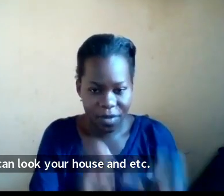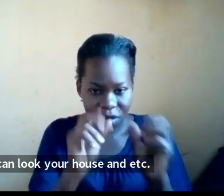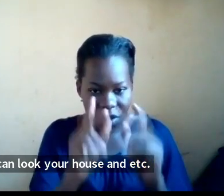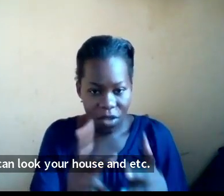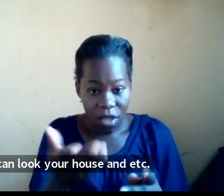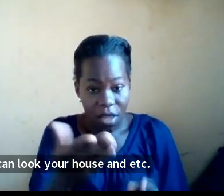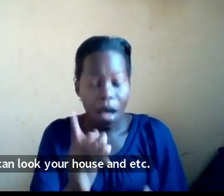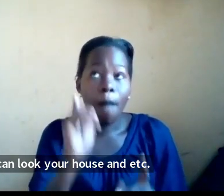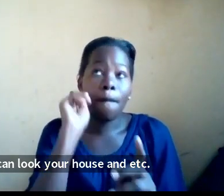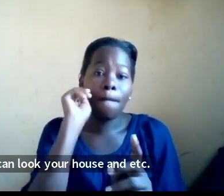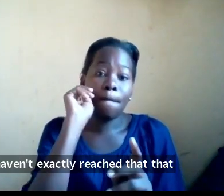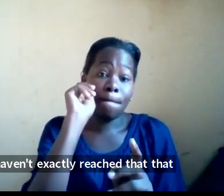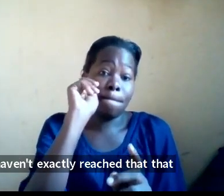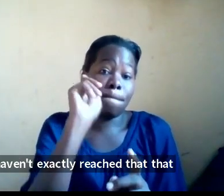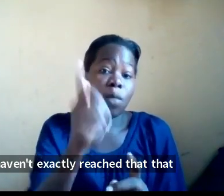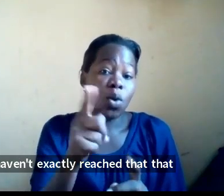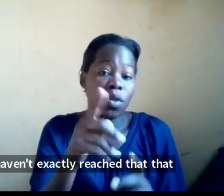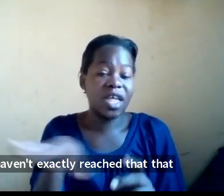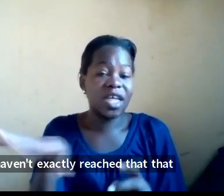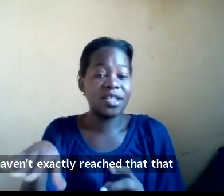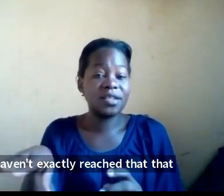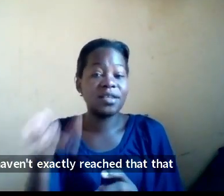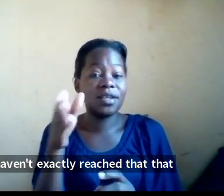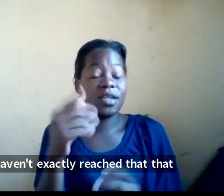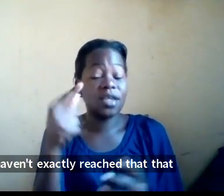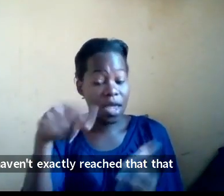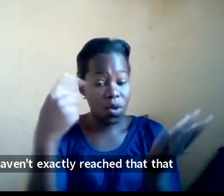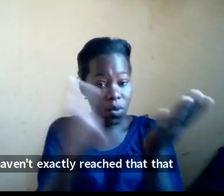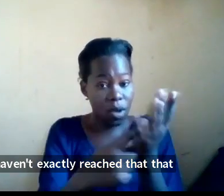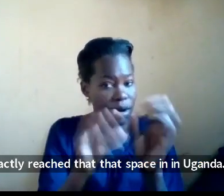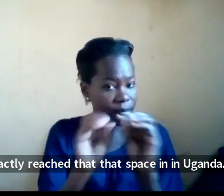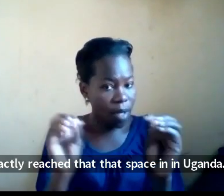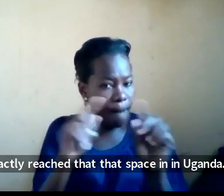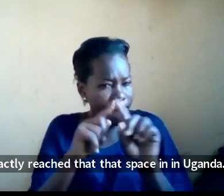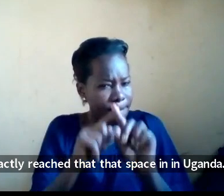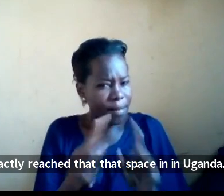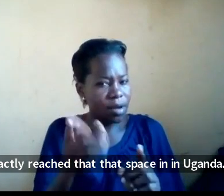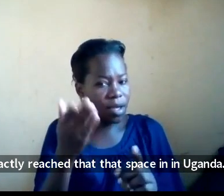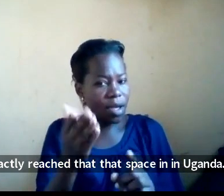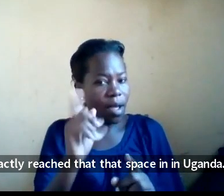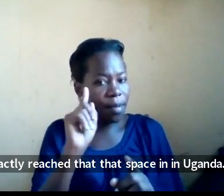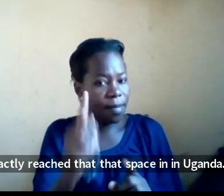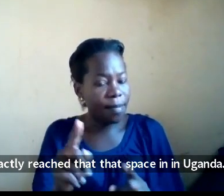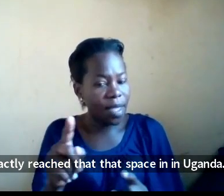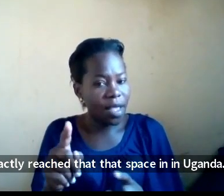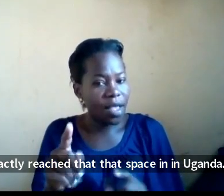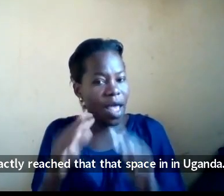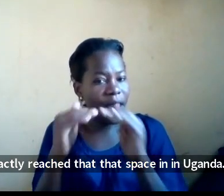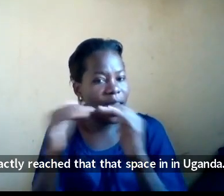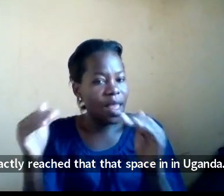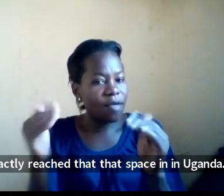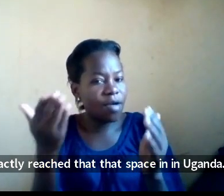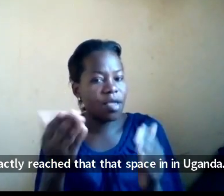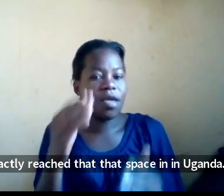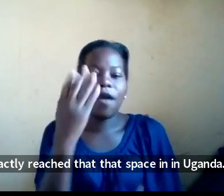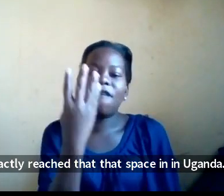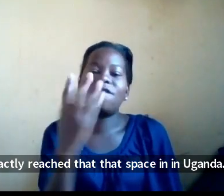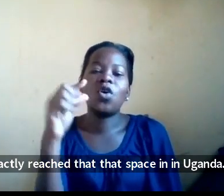reached that space in Uganda, but we have reached a space where we can have 4G